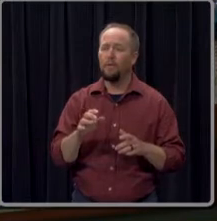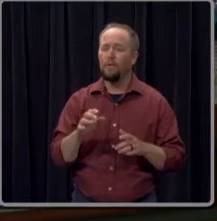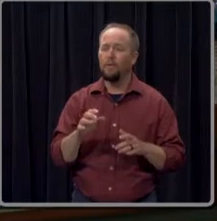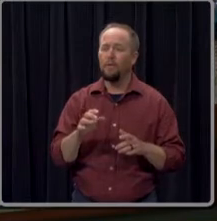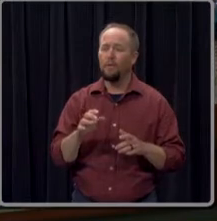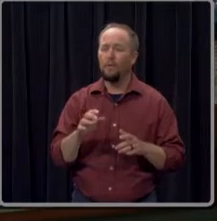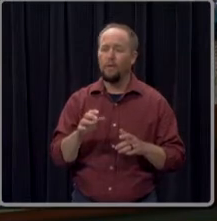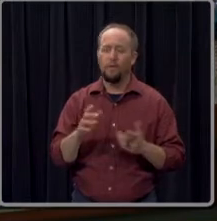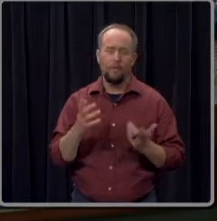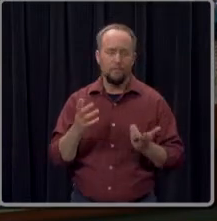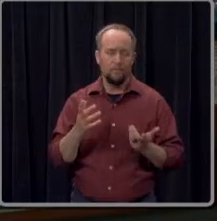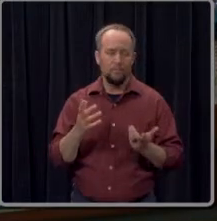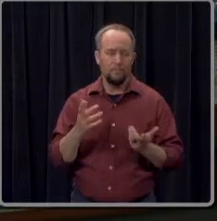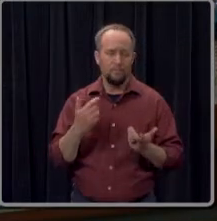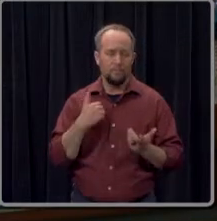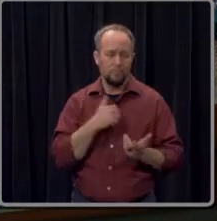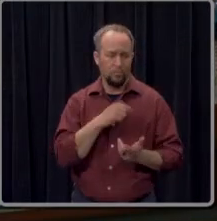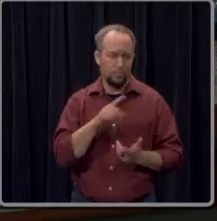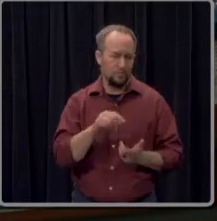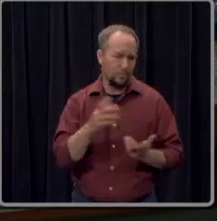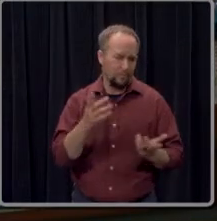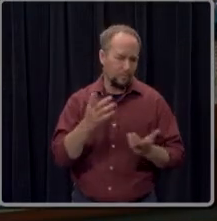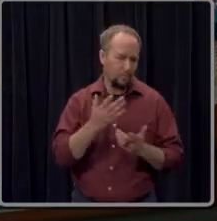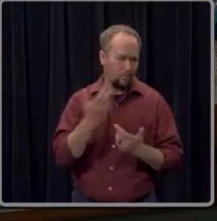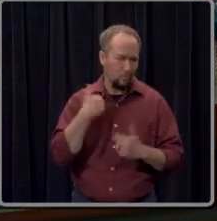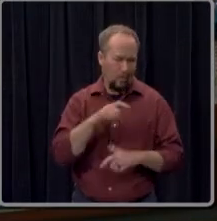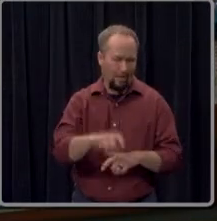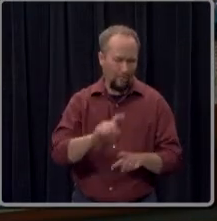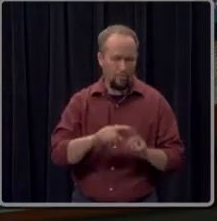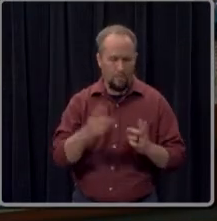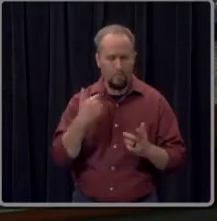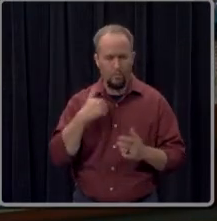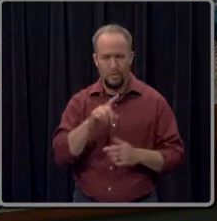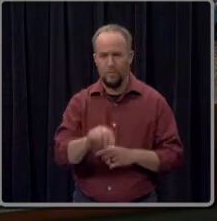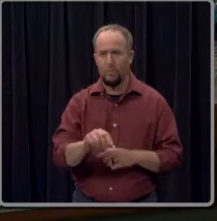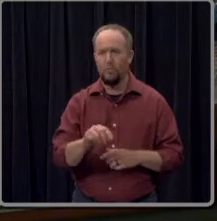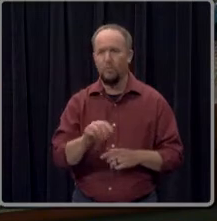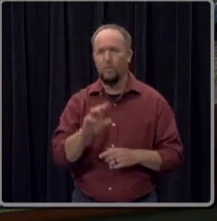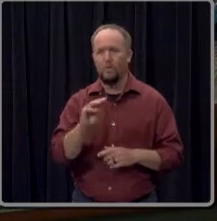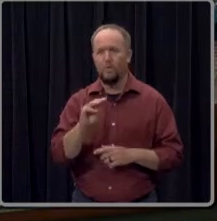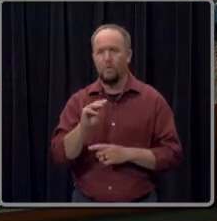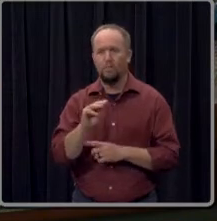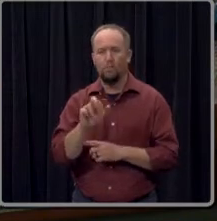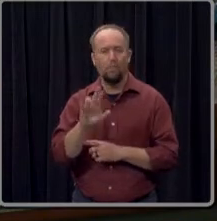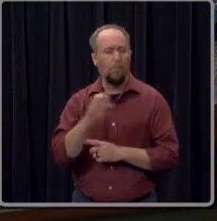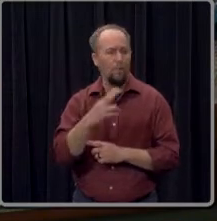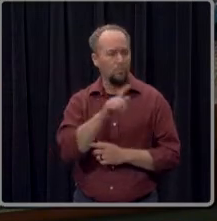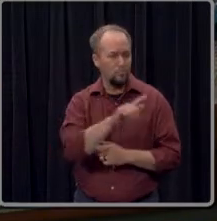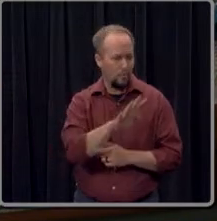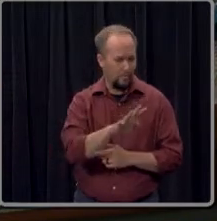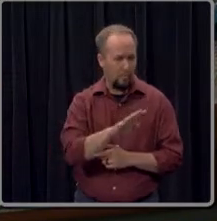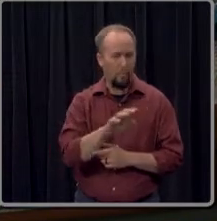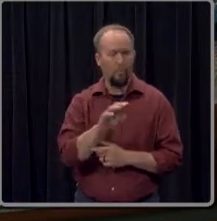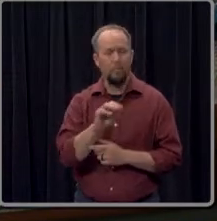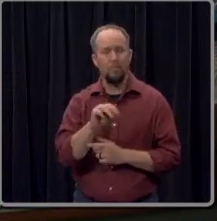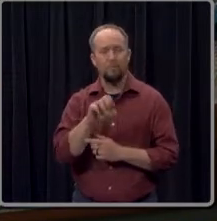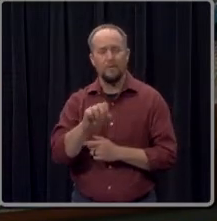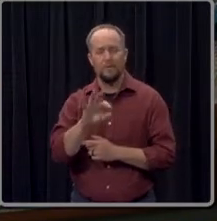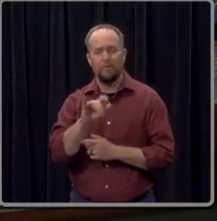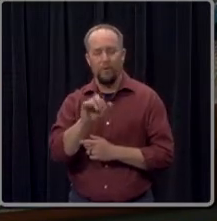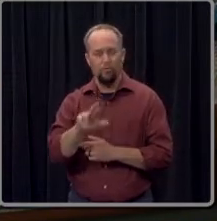It's perfunctory, but we do need to do that. So on March 24th, Mrs. Felter tendered her